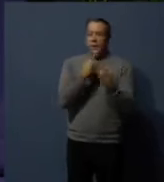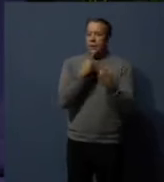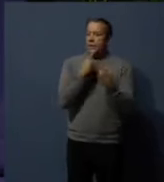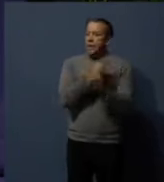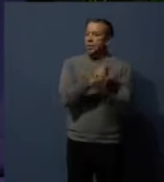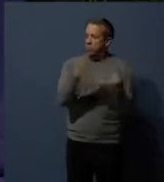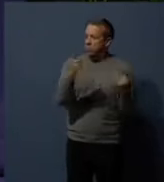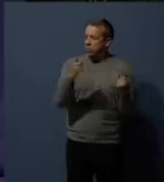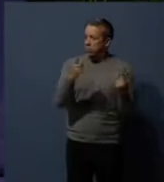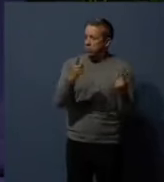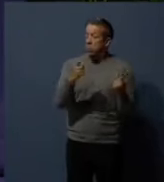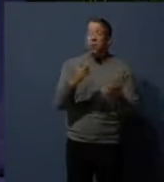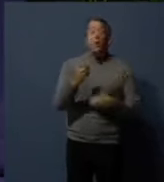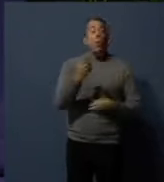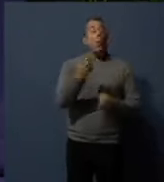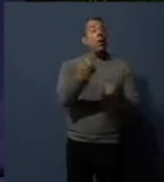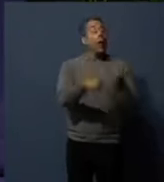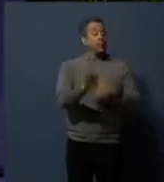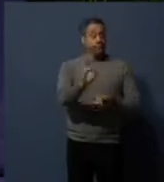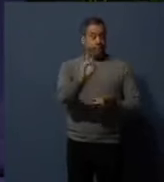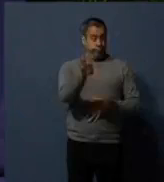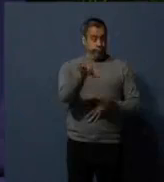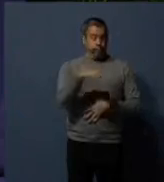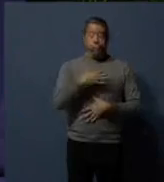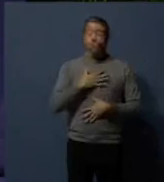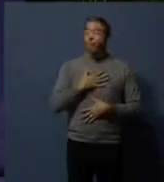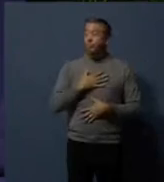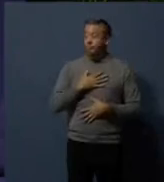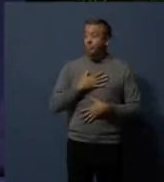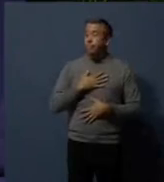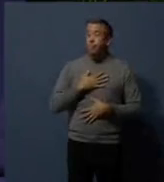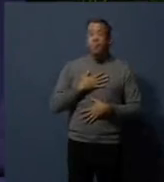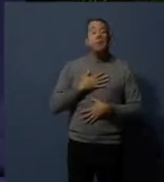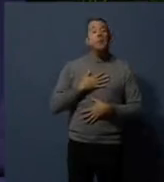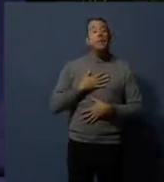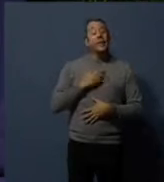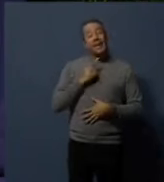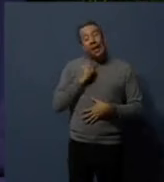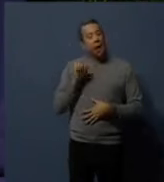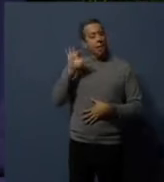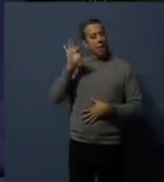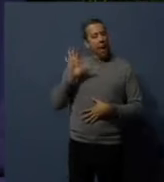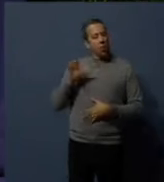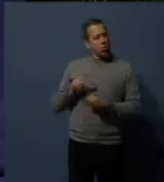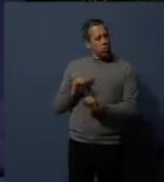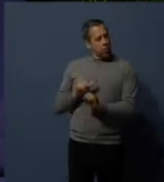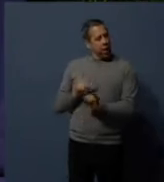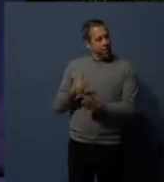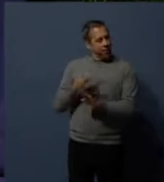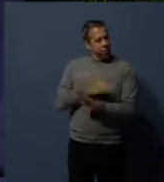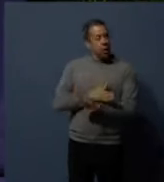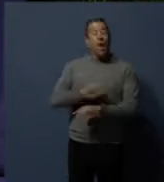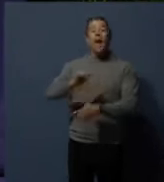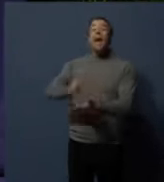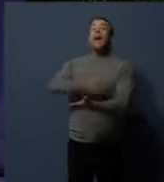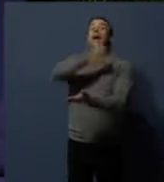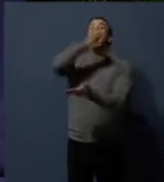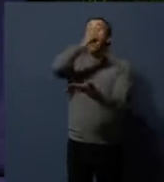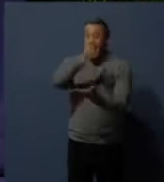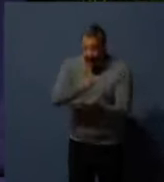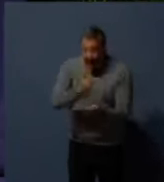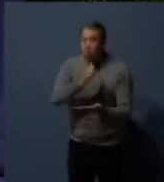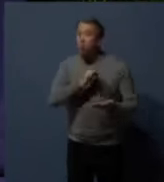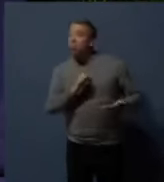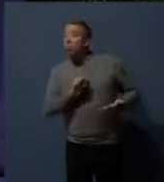competition. And one last thing, if possible, make sure you have the pastor remind the congregation before they leave, before he gives the benediction